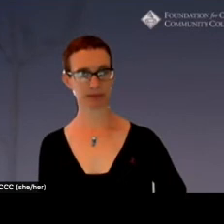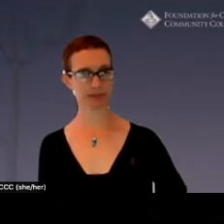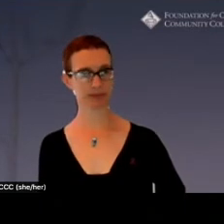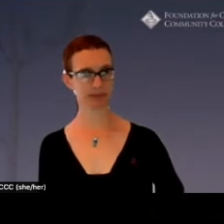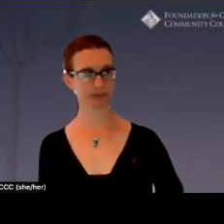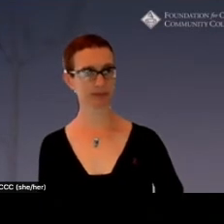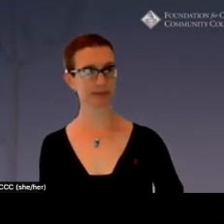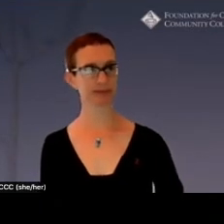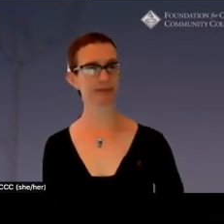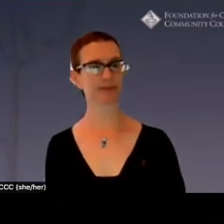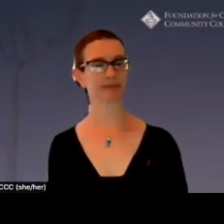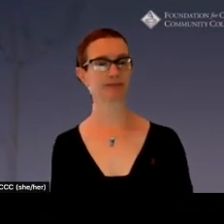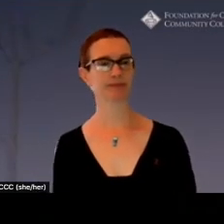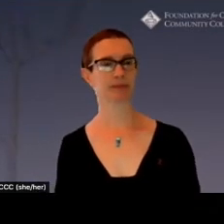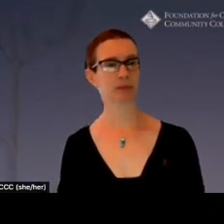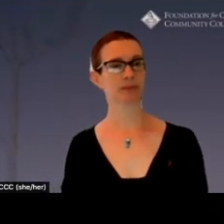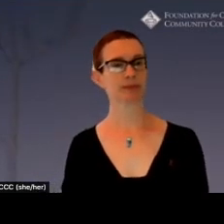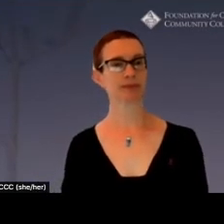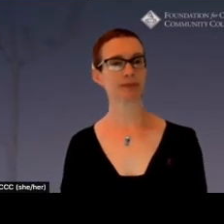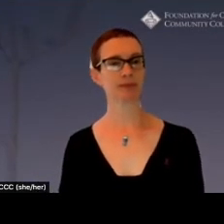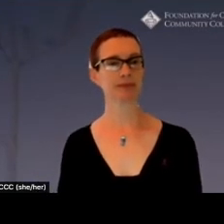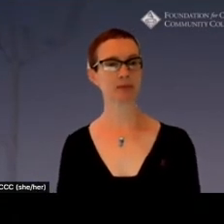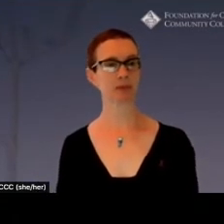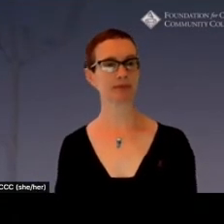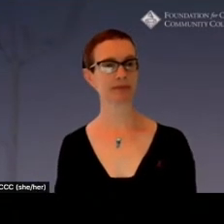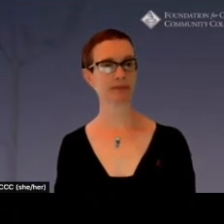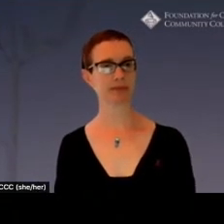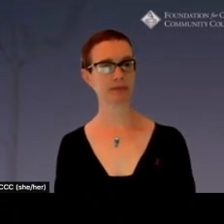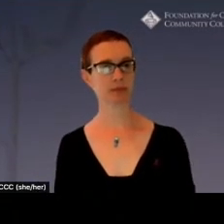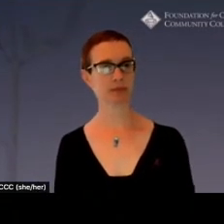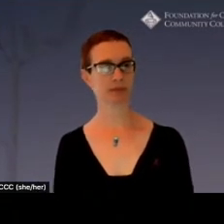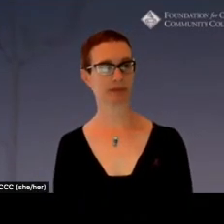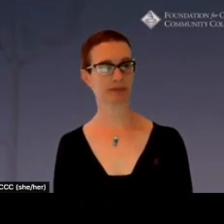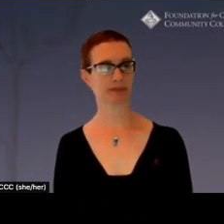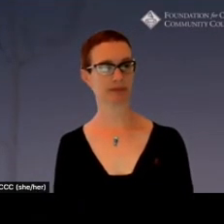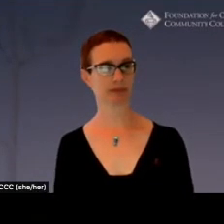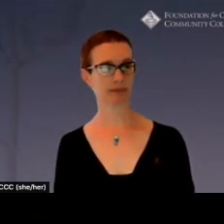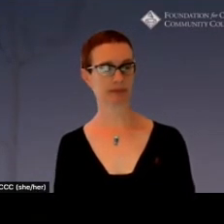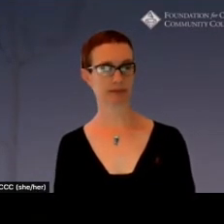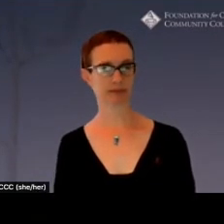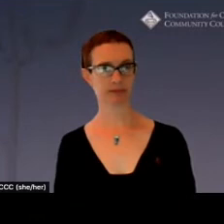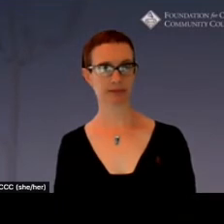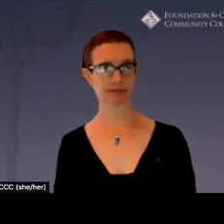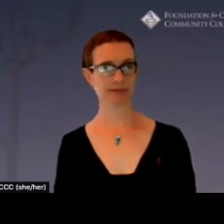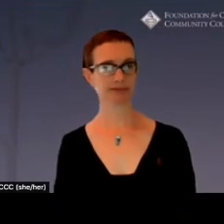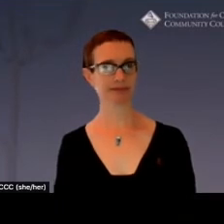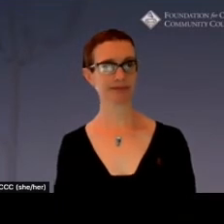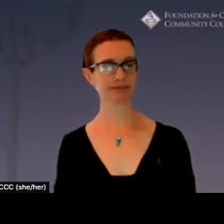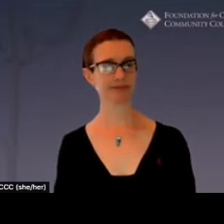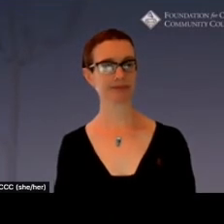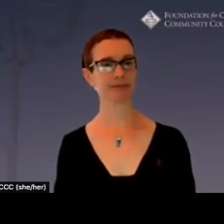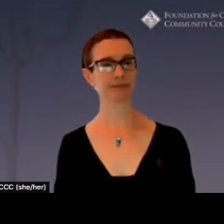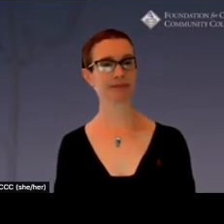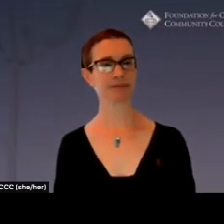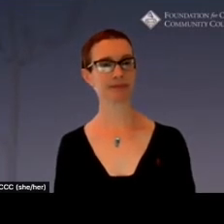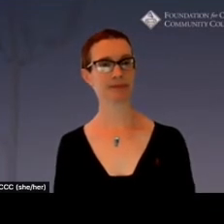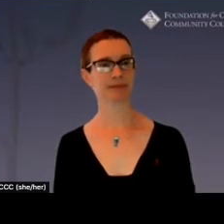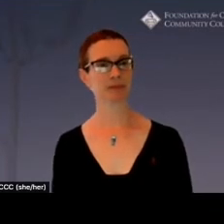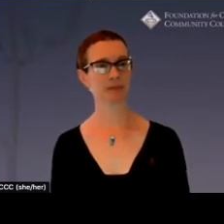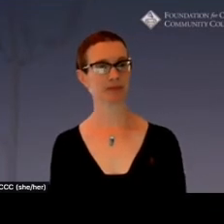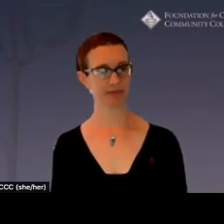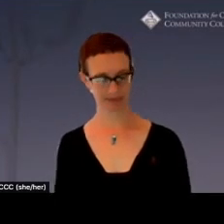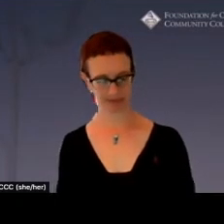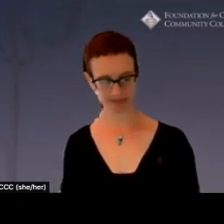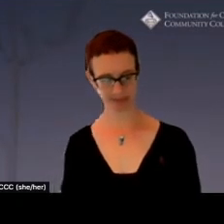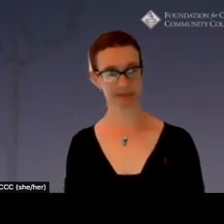it. So you can have more than the required minimum types of entities involved in this collaborative. So that question came up in a couple